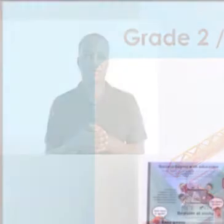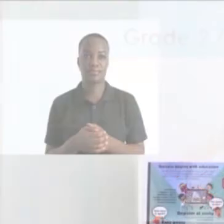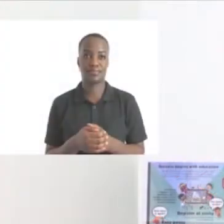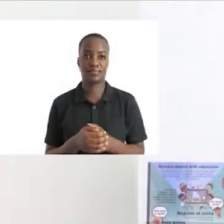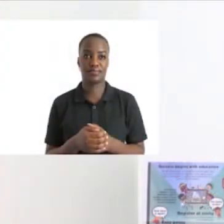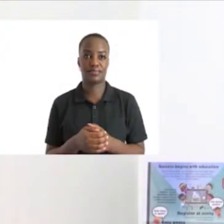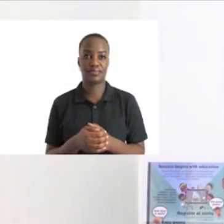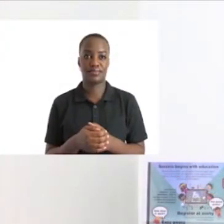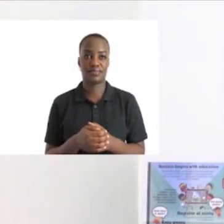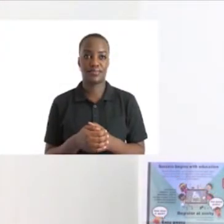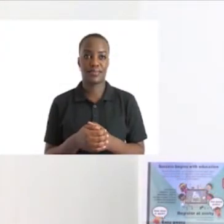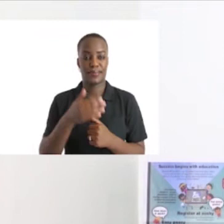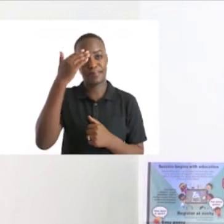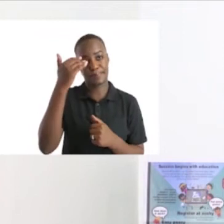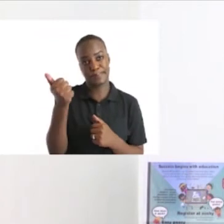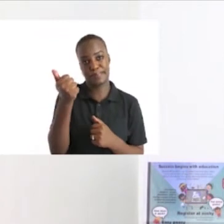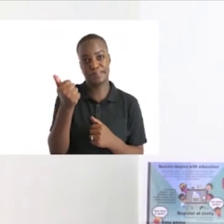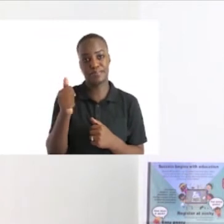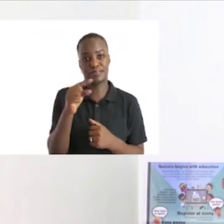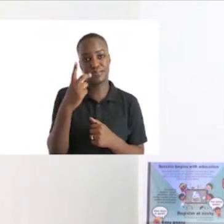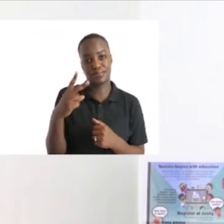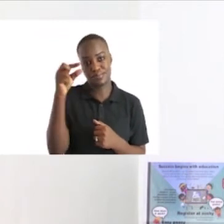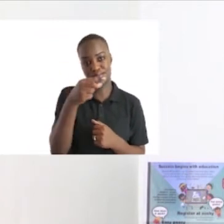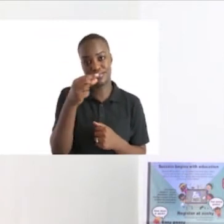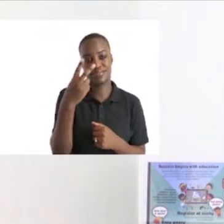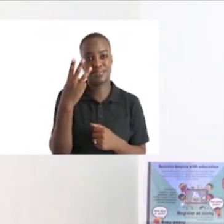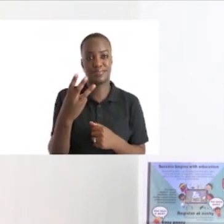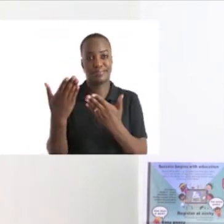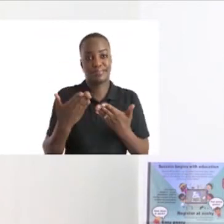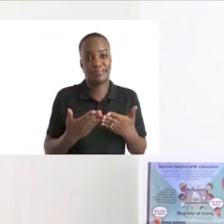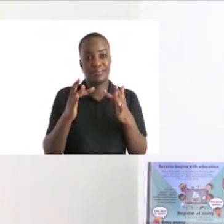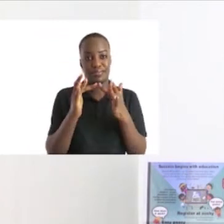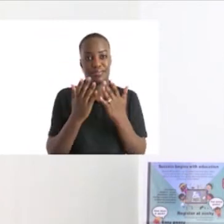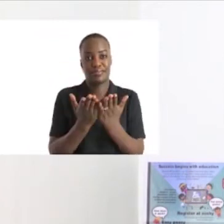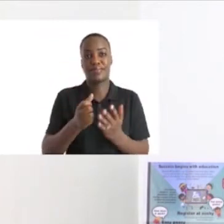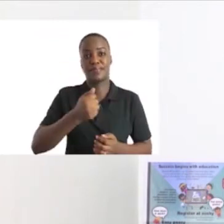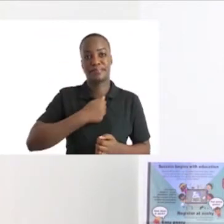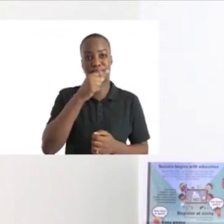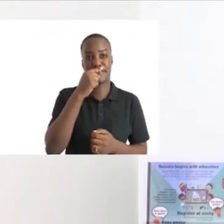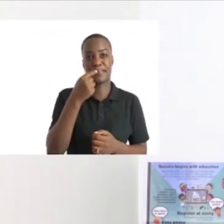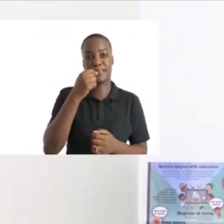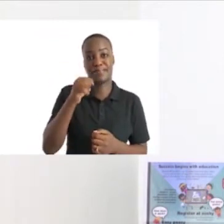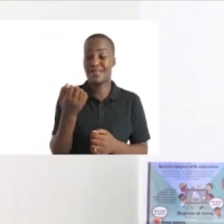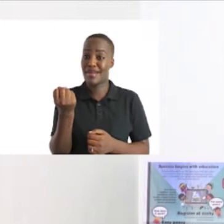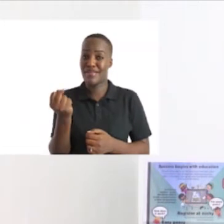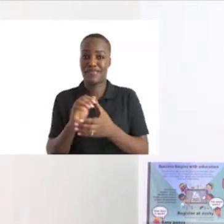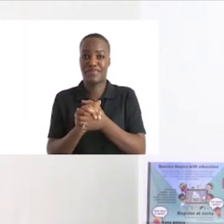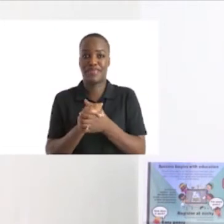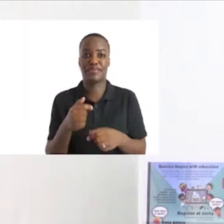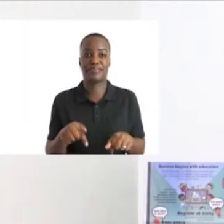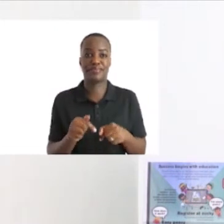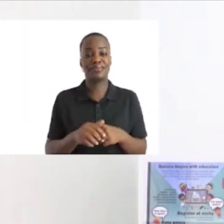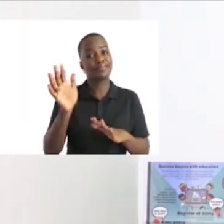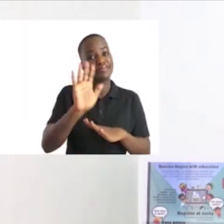Grade 2s and 3s, welcome to My Zone Online School. My name is Teacher Mutsa and I have my friend with me today.